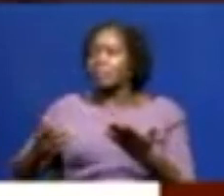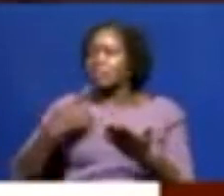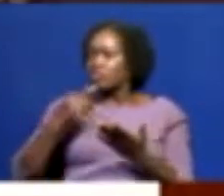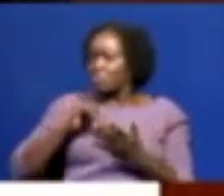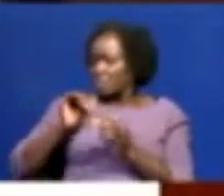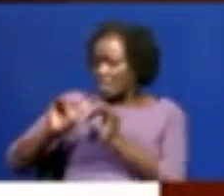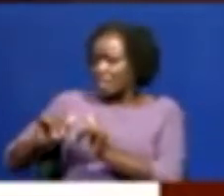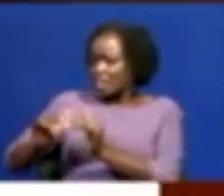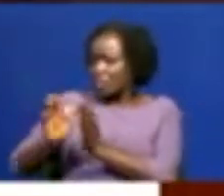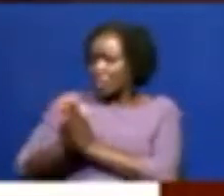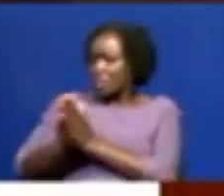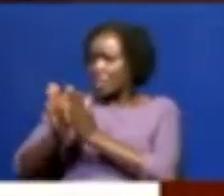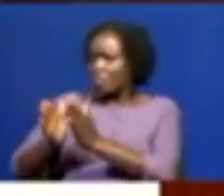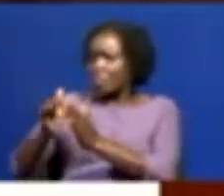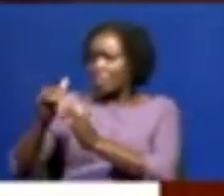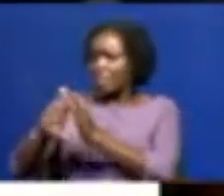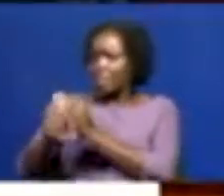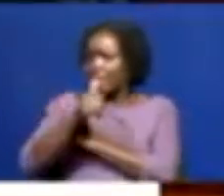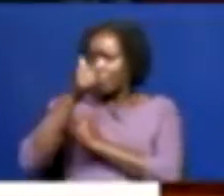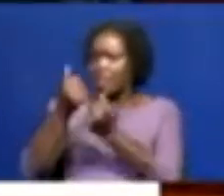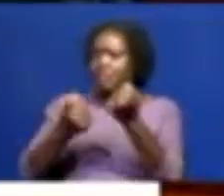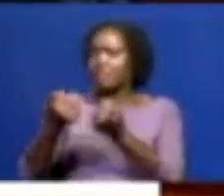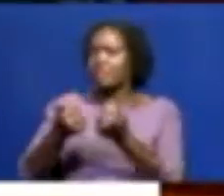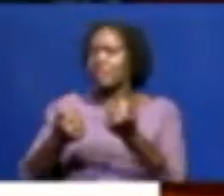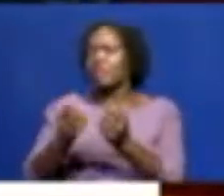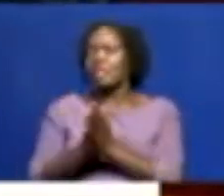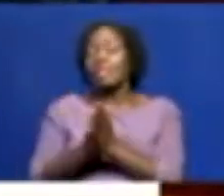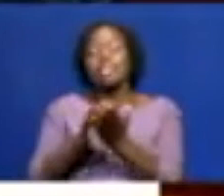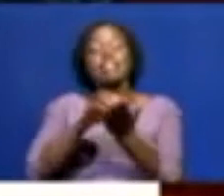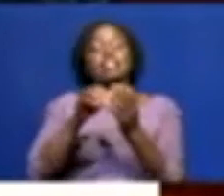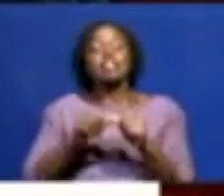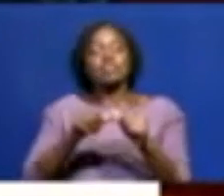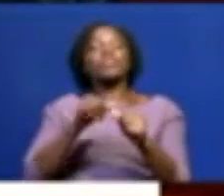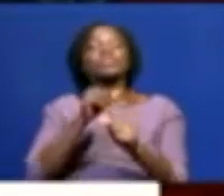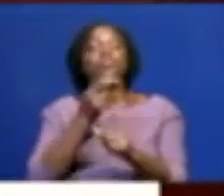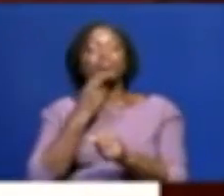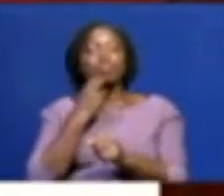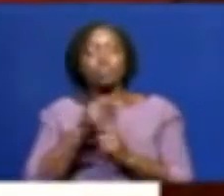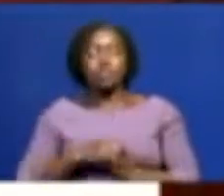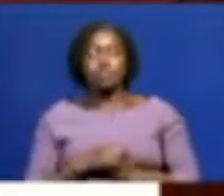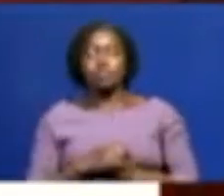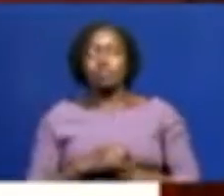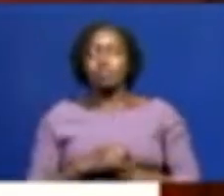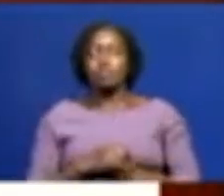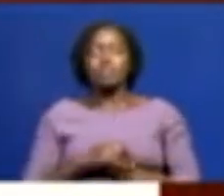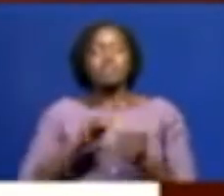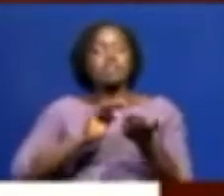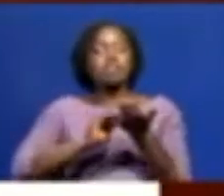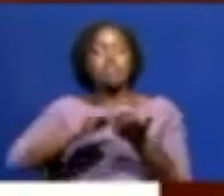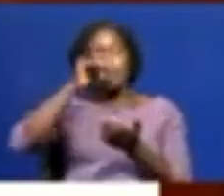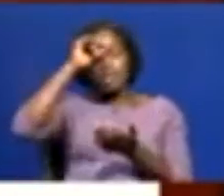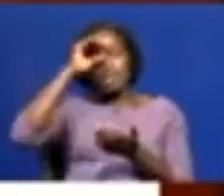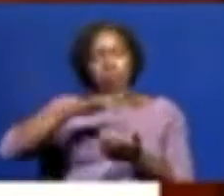nikabaki na mwenye ameingia kwa private room. The case continues on Tuesday. Migori Governor